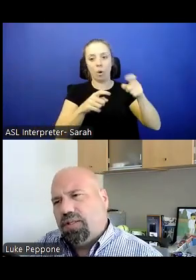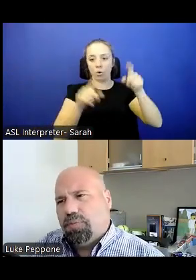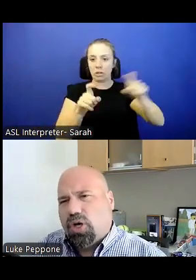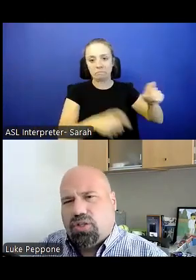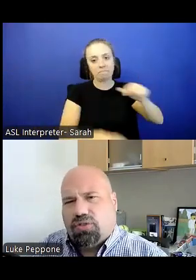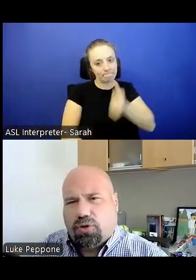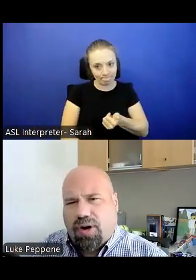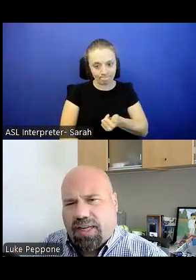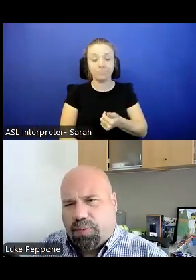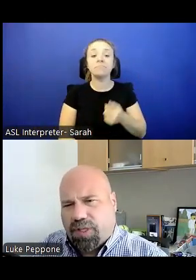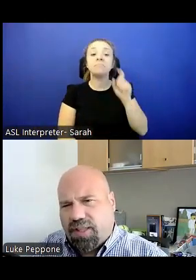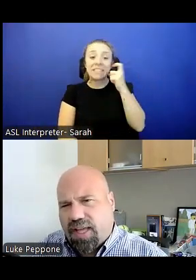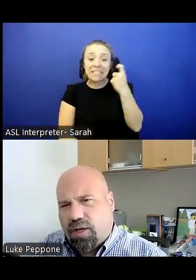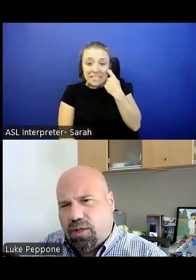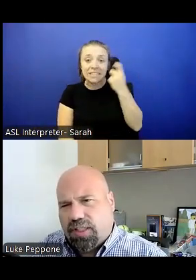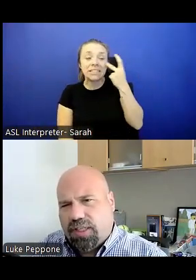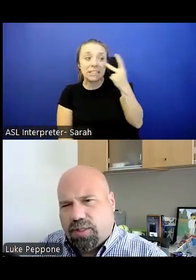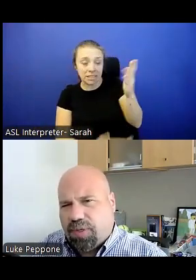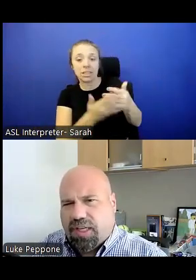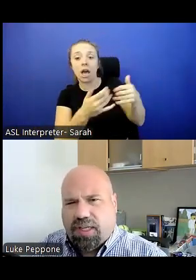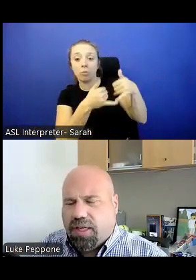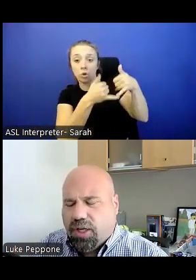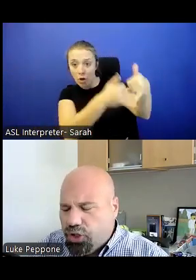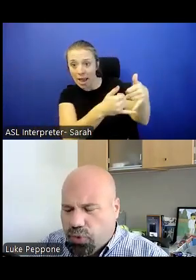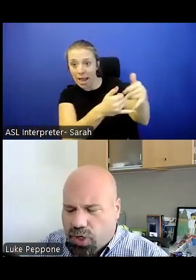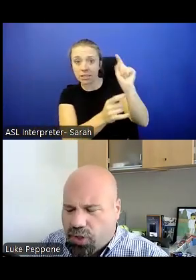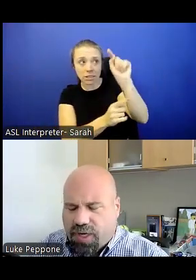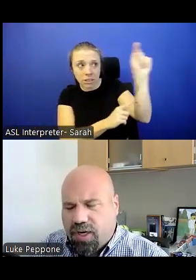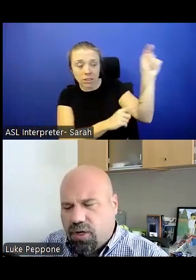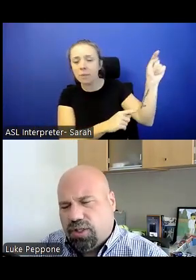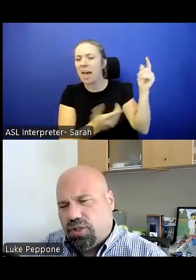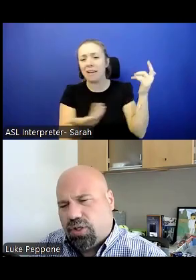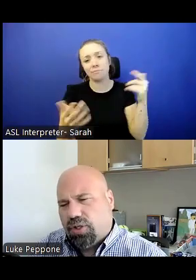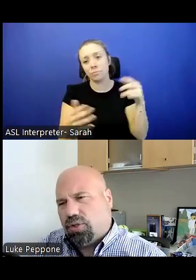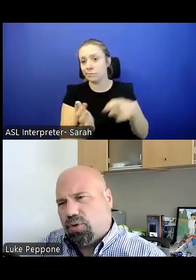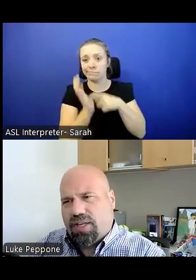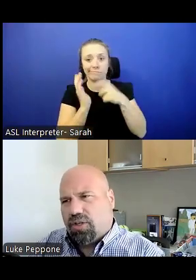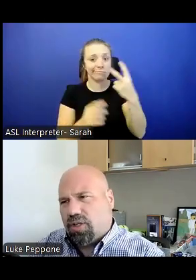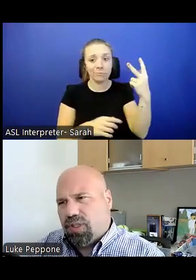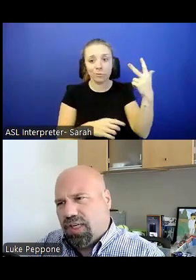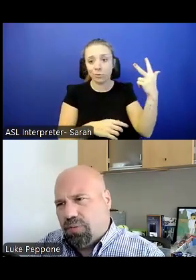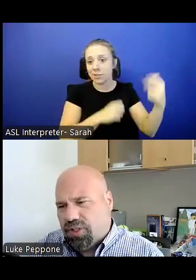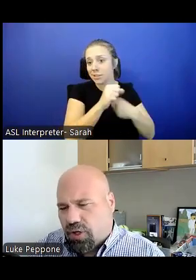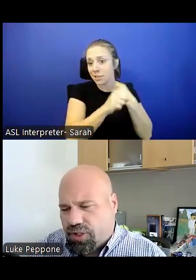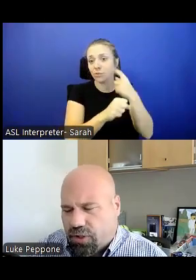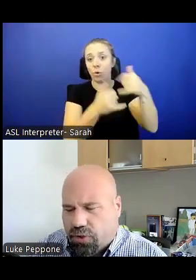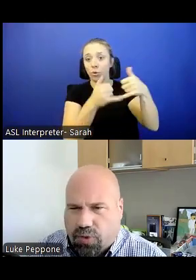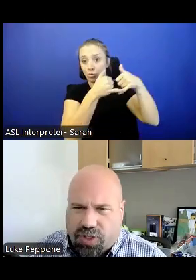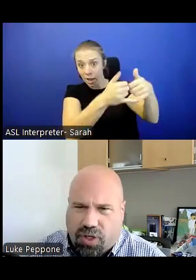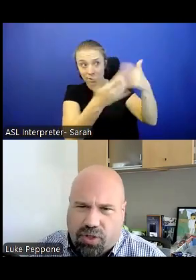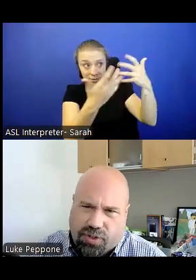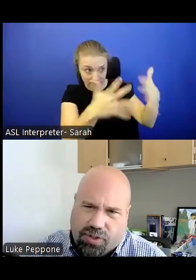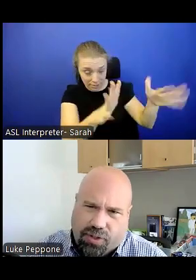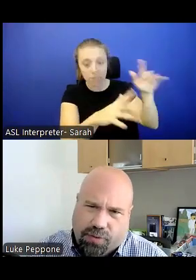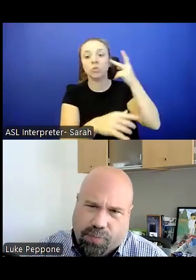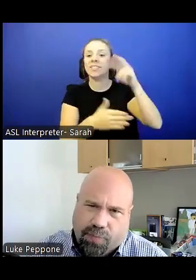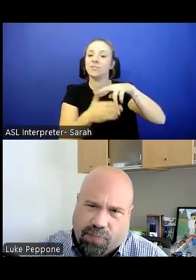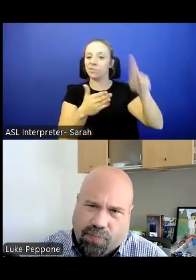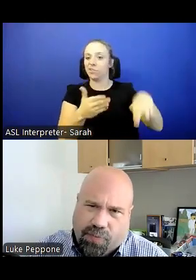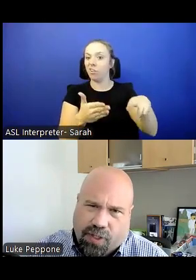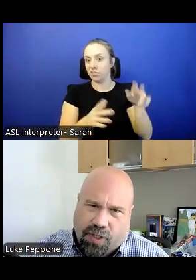we've seen some calls for grants, but that'll at least be 2 or 3 years until those grants are complete and we start seeing those